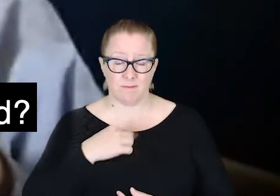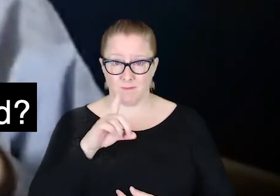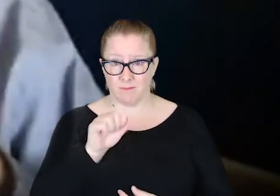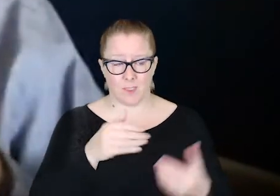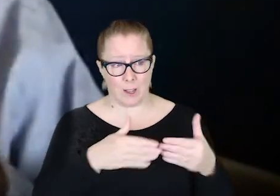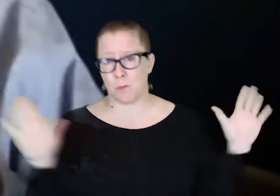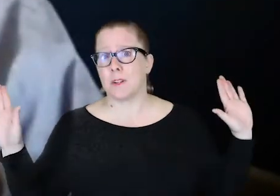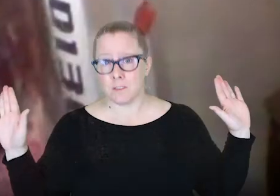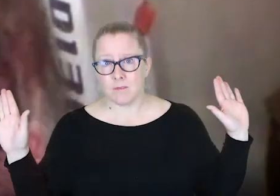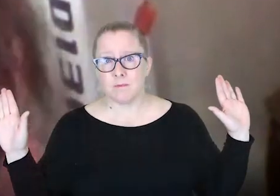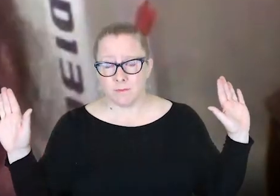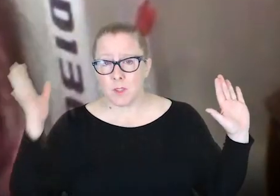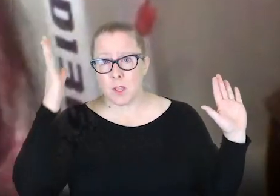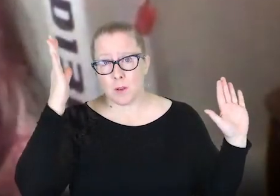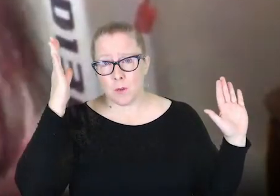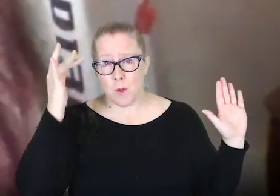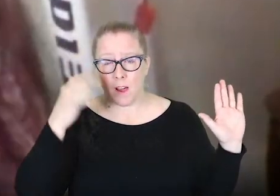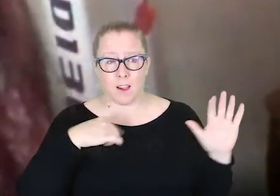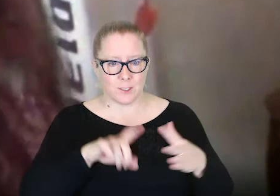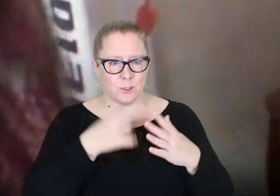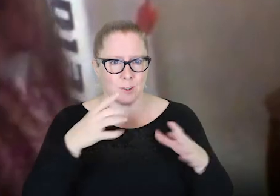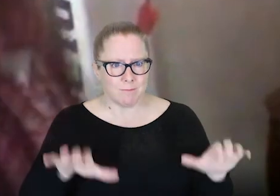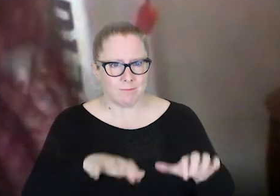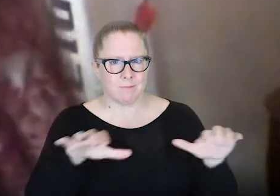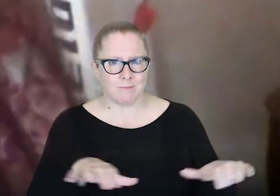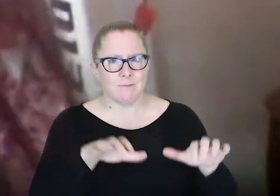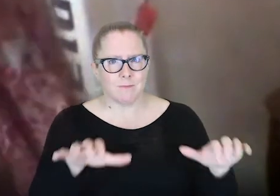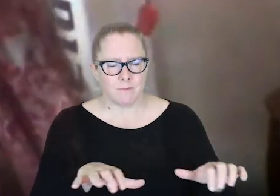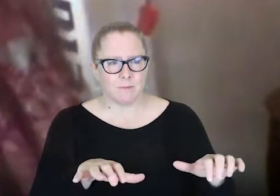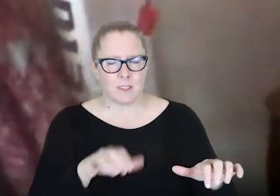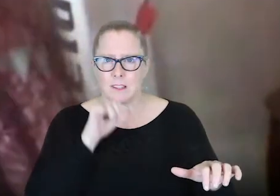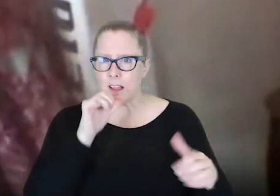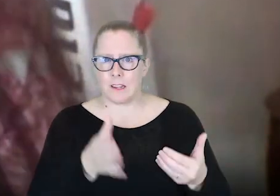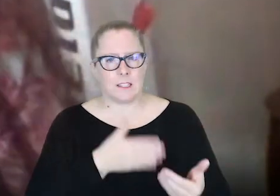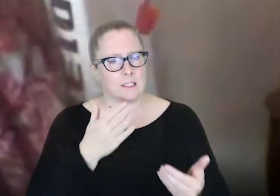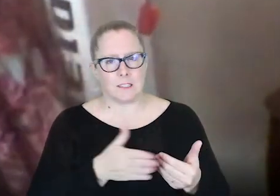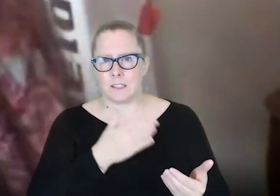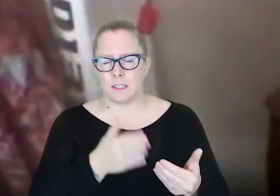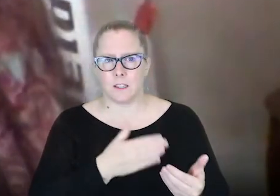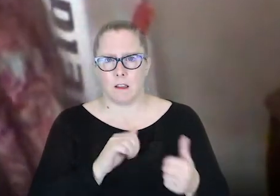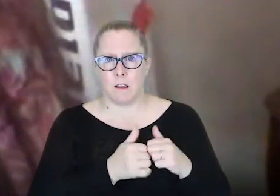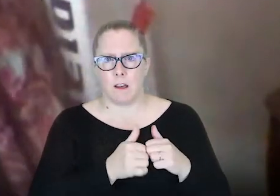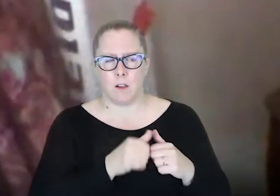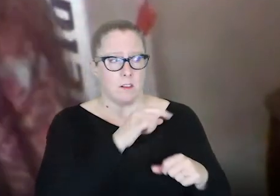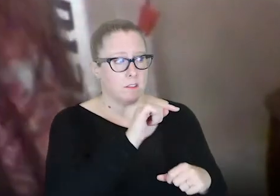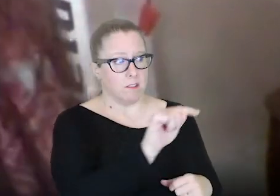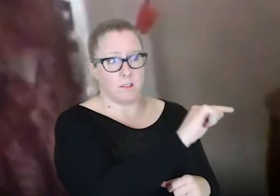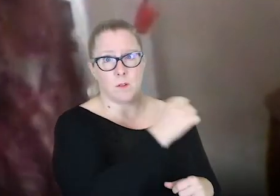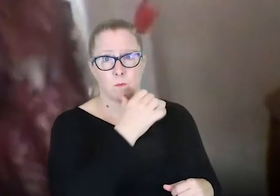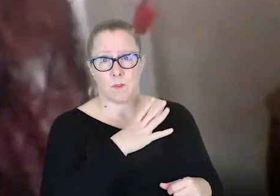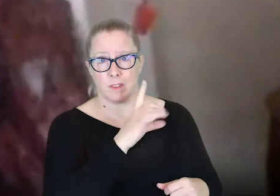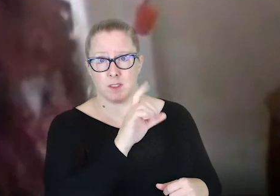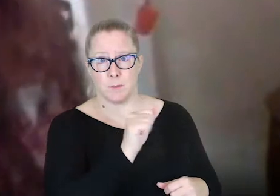non-discrimination has worked? I have seen like many women with disability, because when I started my work in the disability